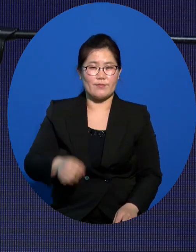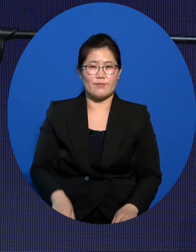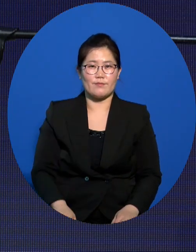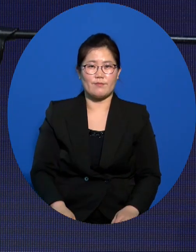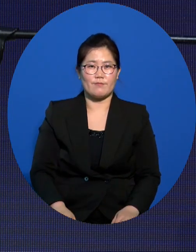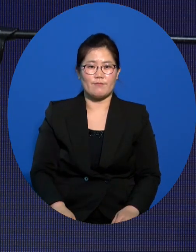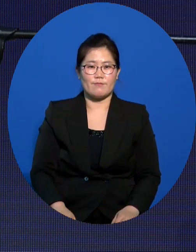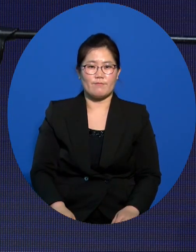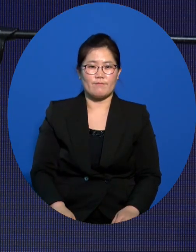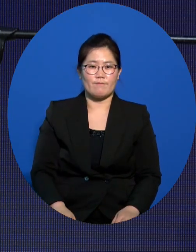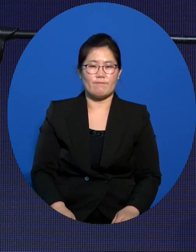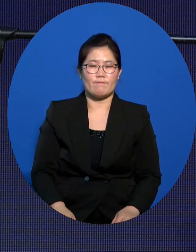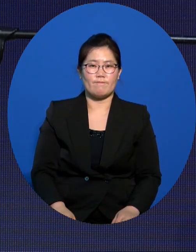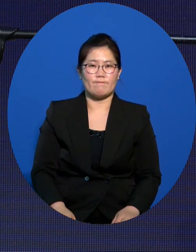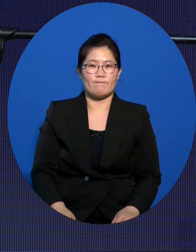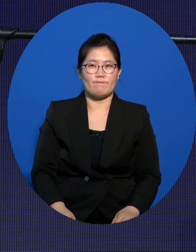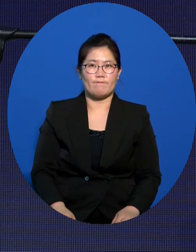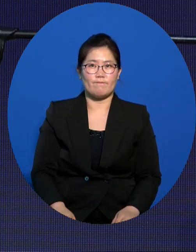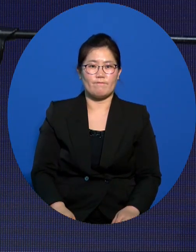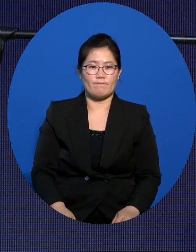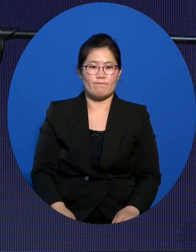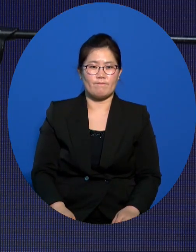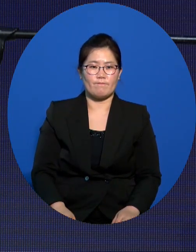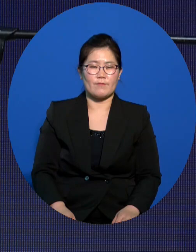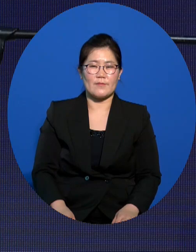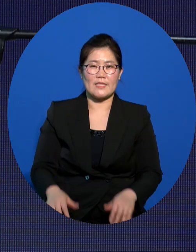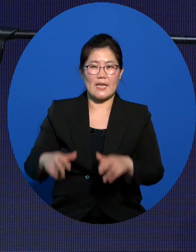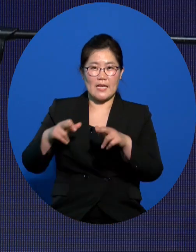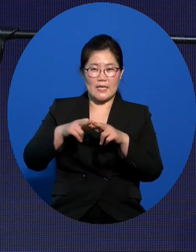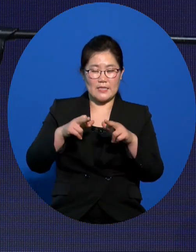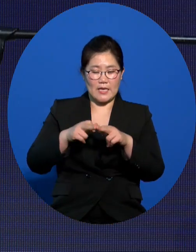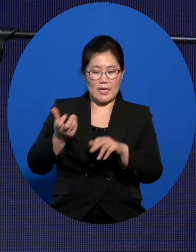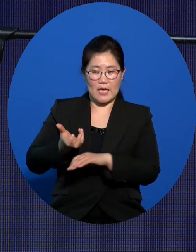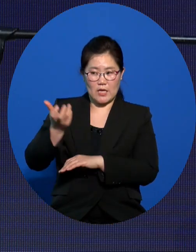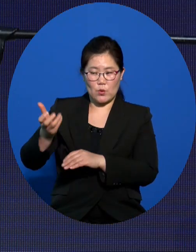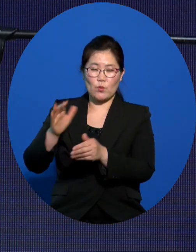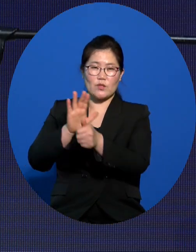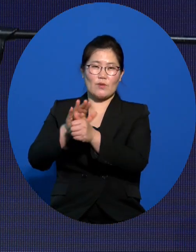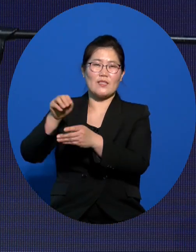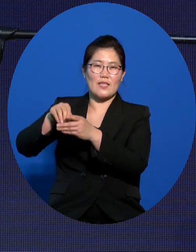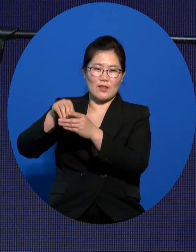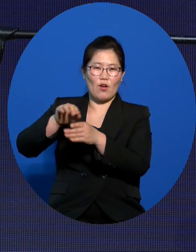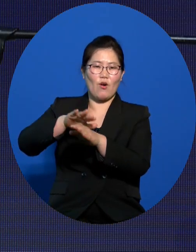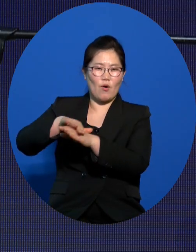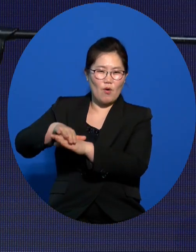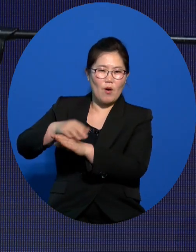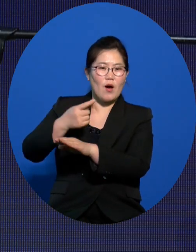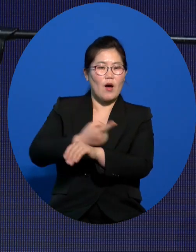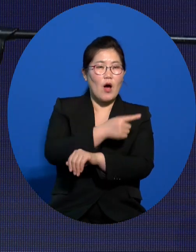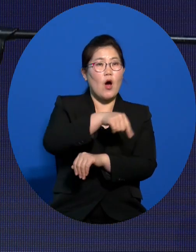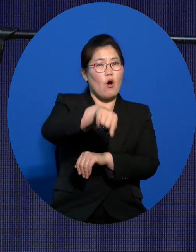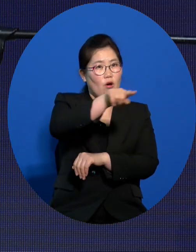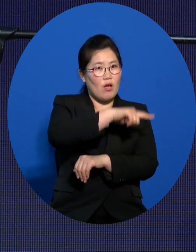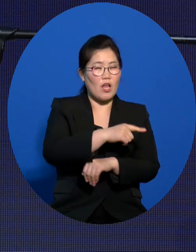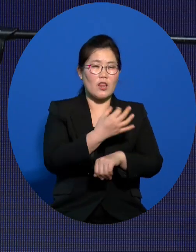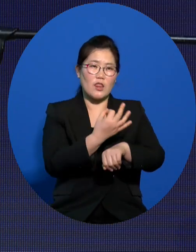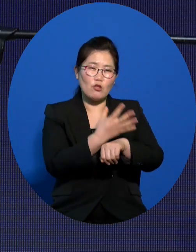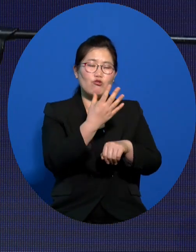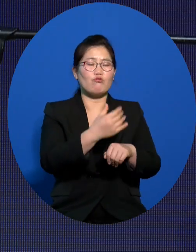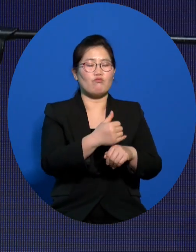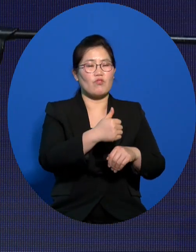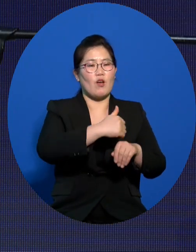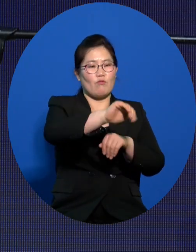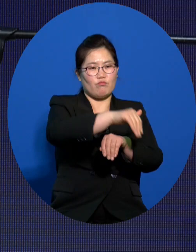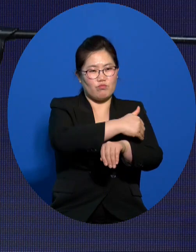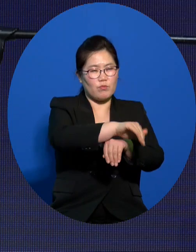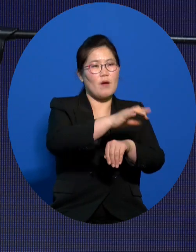So this would make mobility most efficient and stable. And we can also